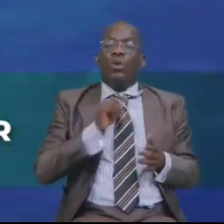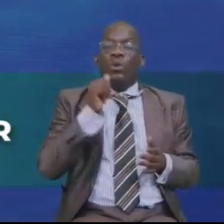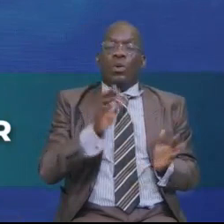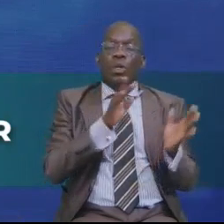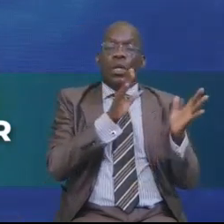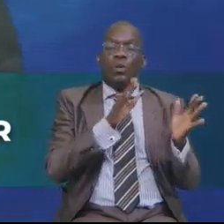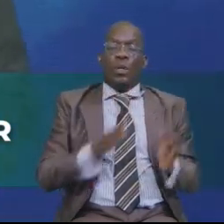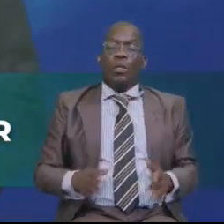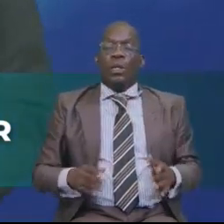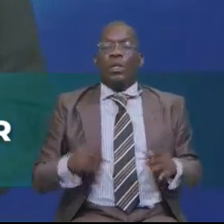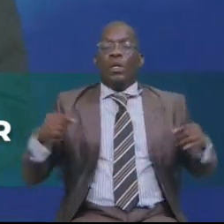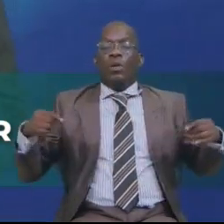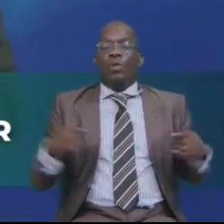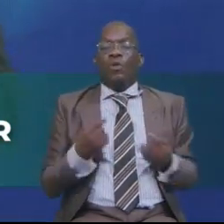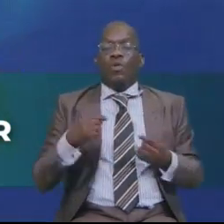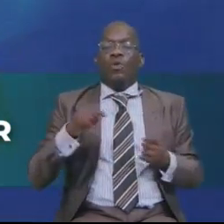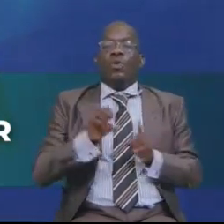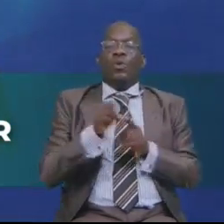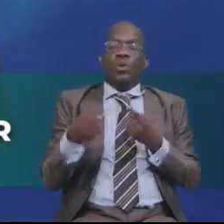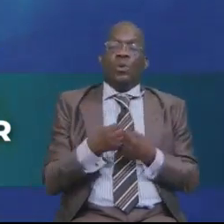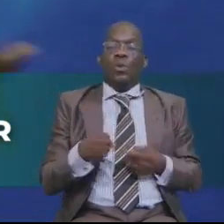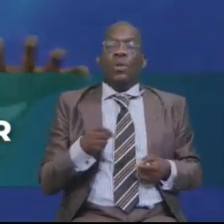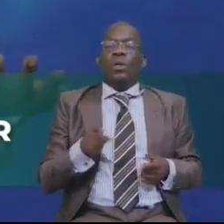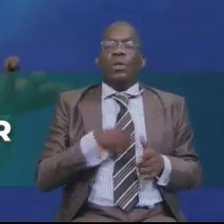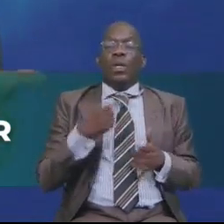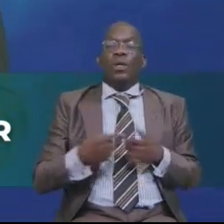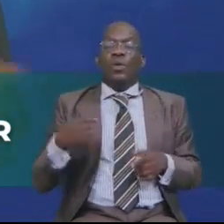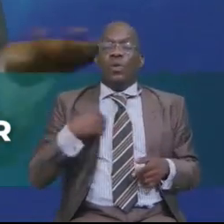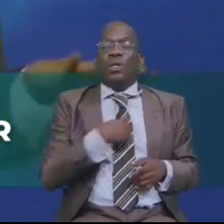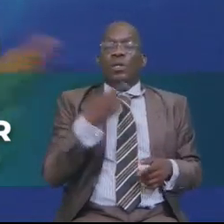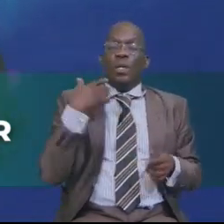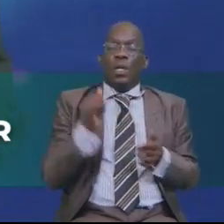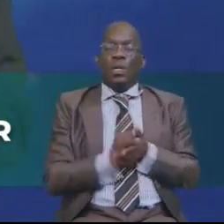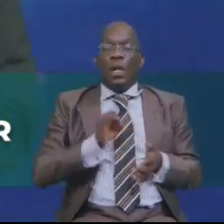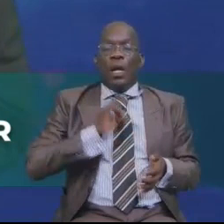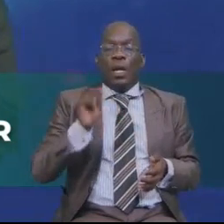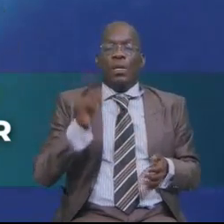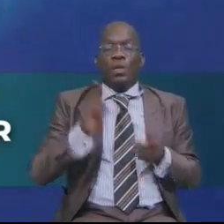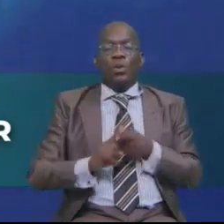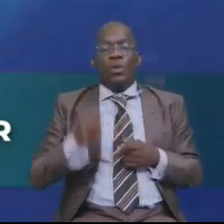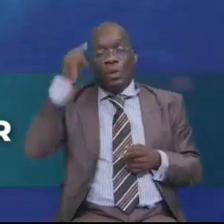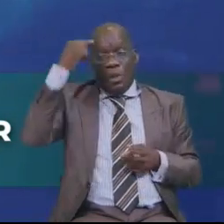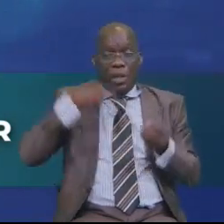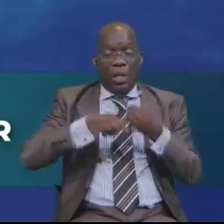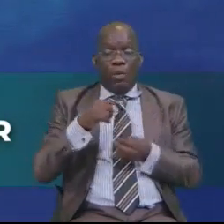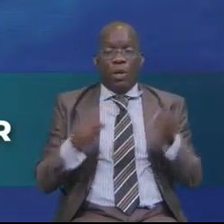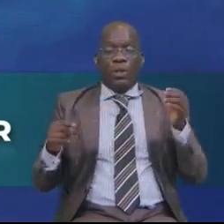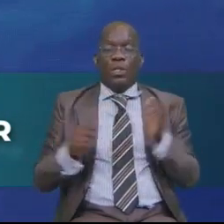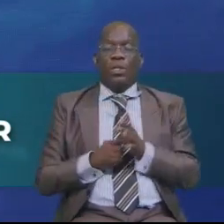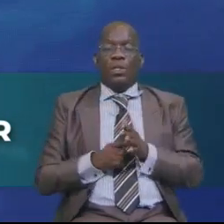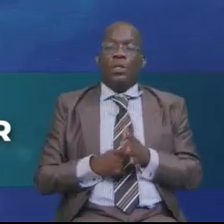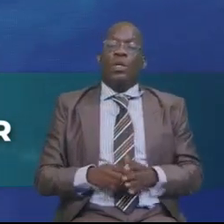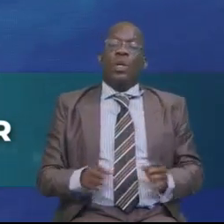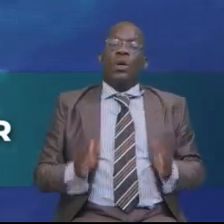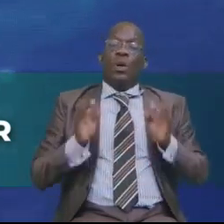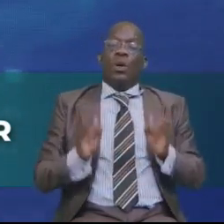experiences, then we'll say, I think I need to reconsider this commitment to evangelism. Then if we're